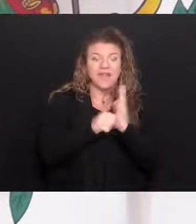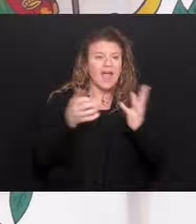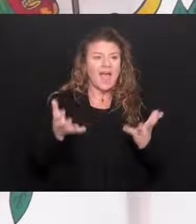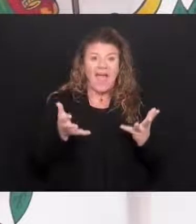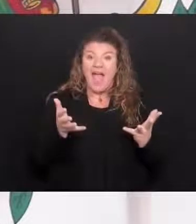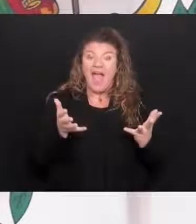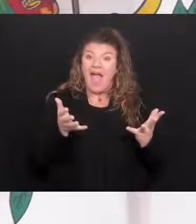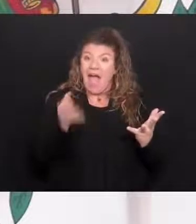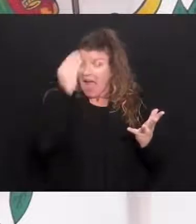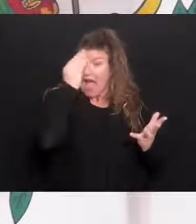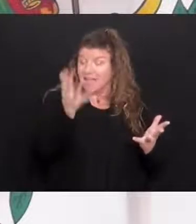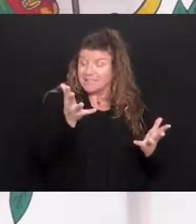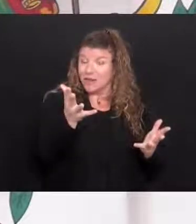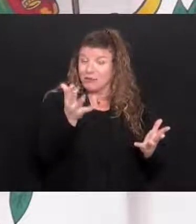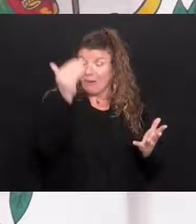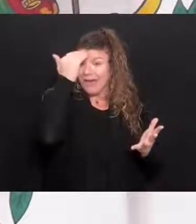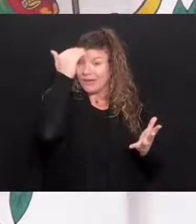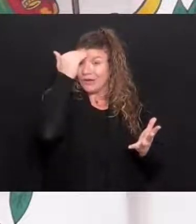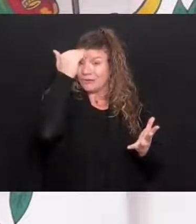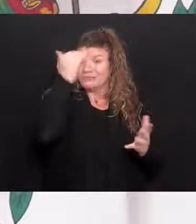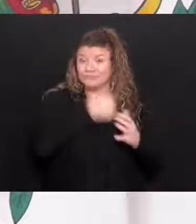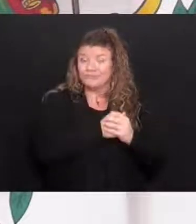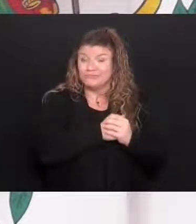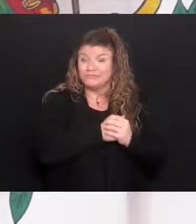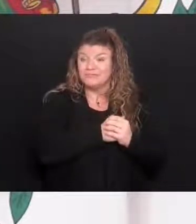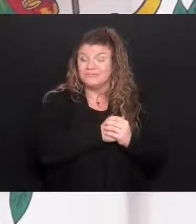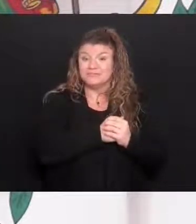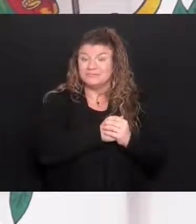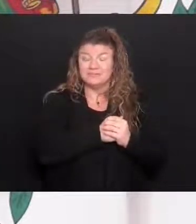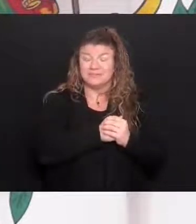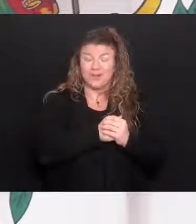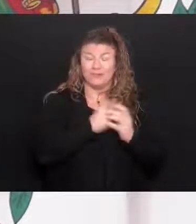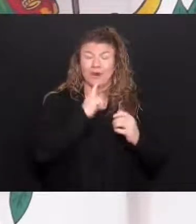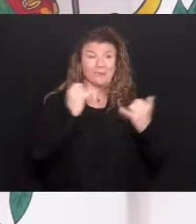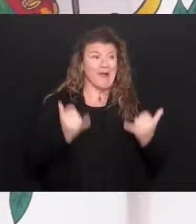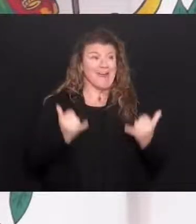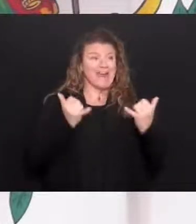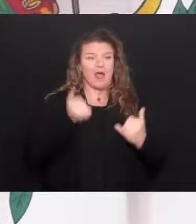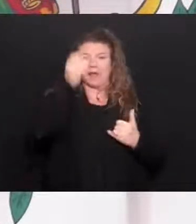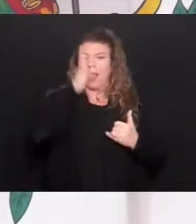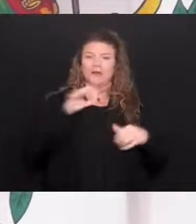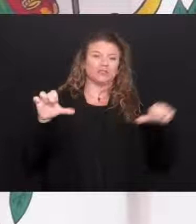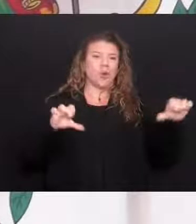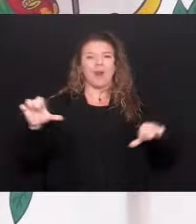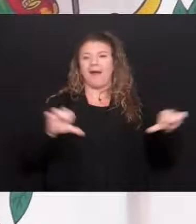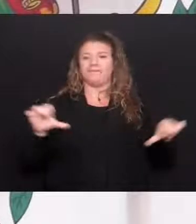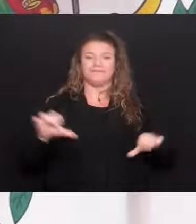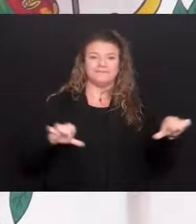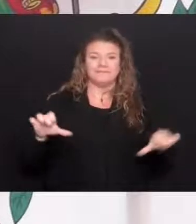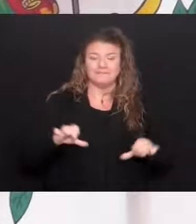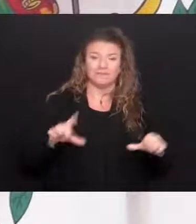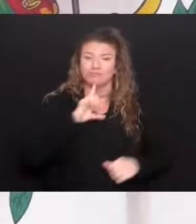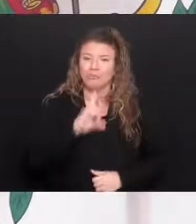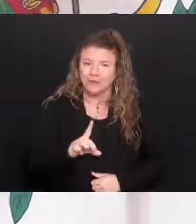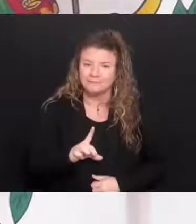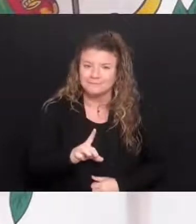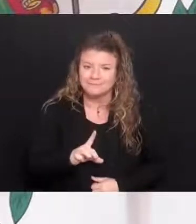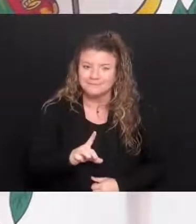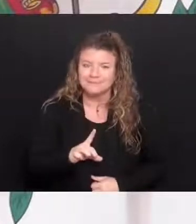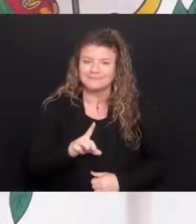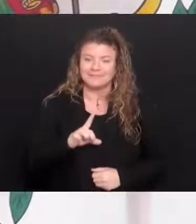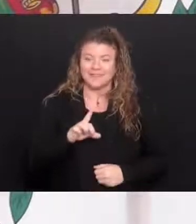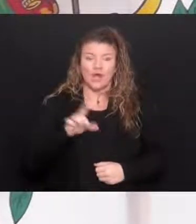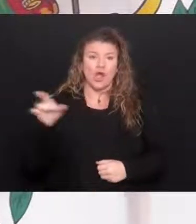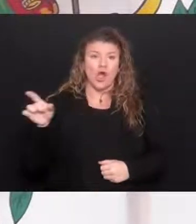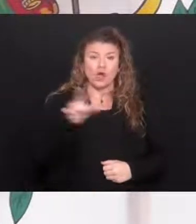can tell you without any question, God's showing off right now He really, truly is. And